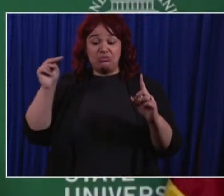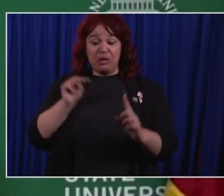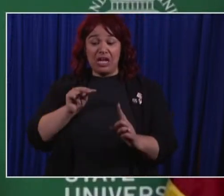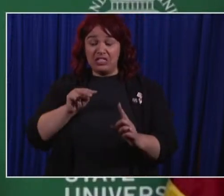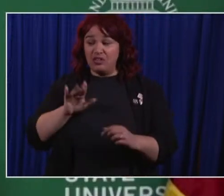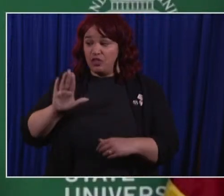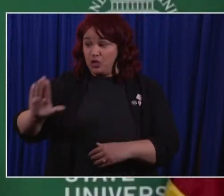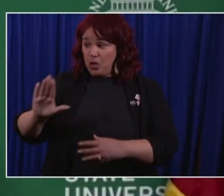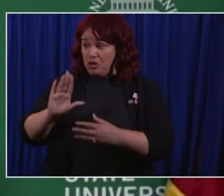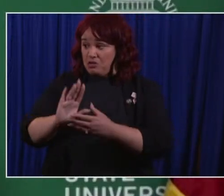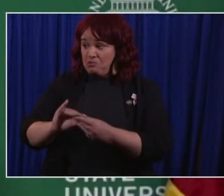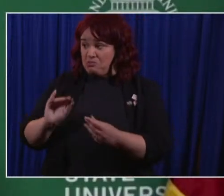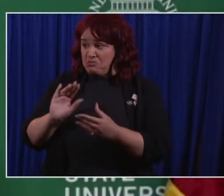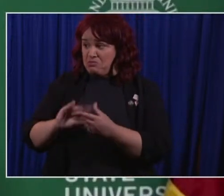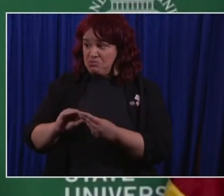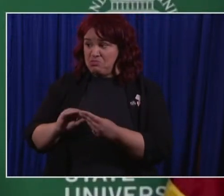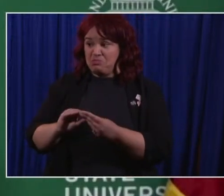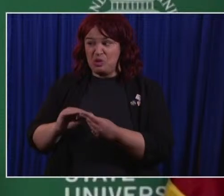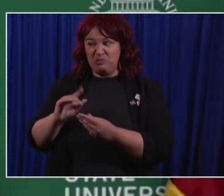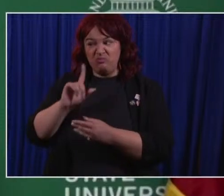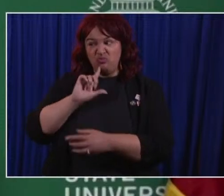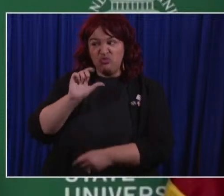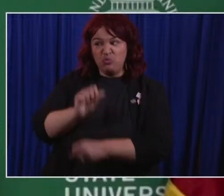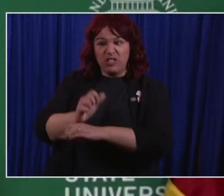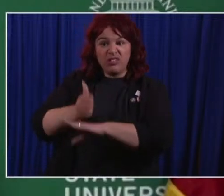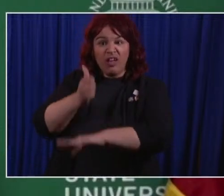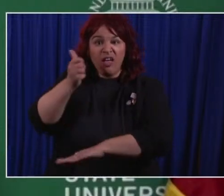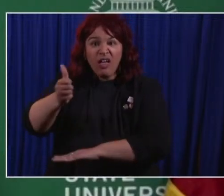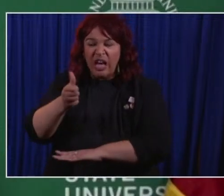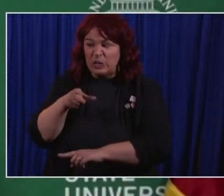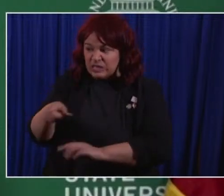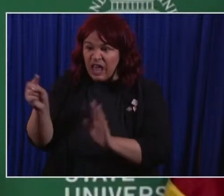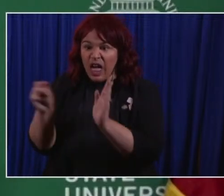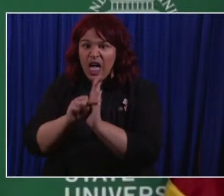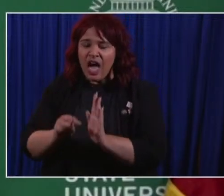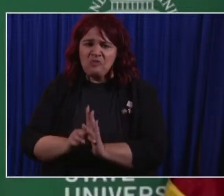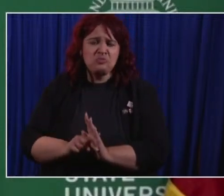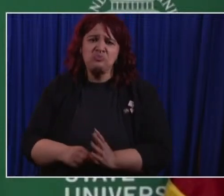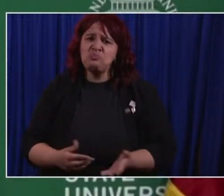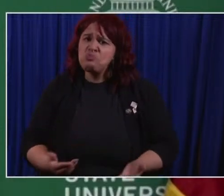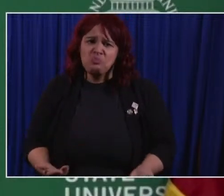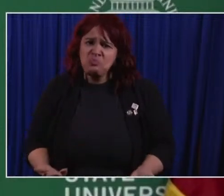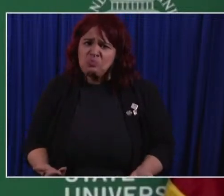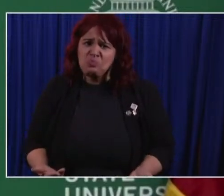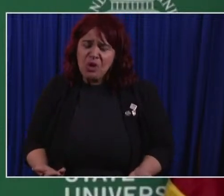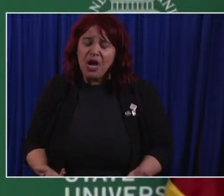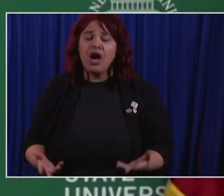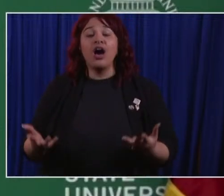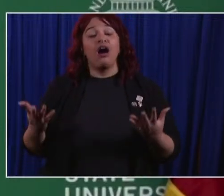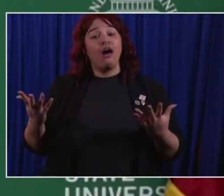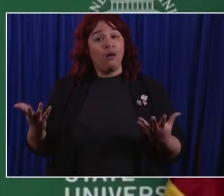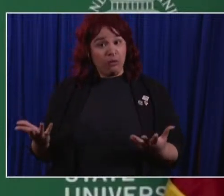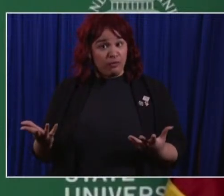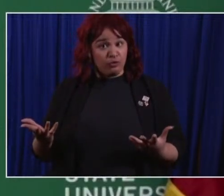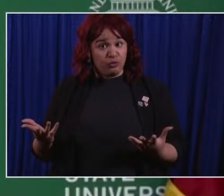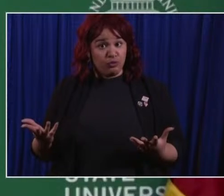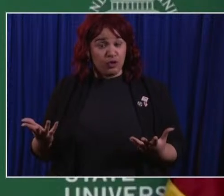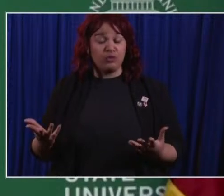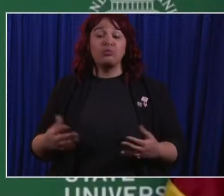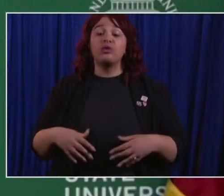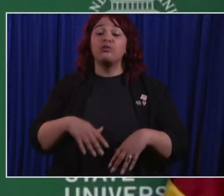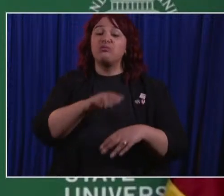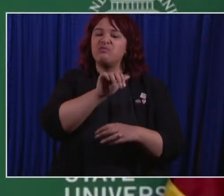it came from. But one of my questions I have is, the Asian community is so worried about the what you